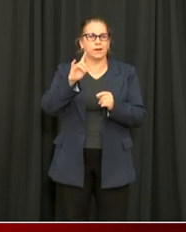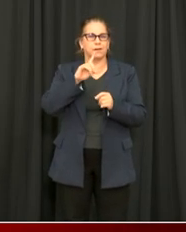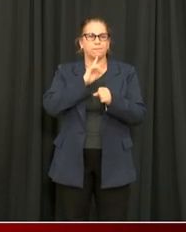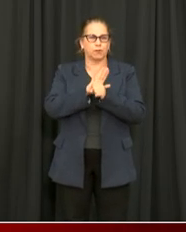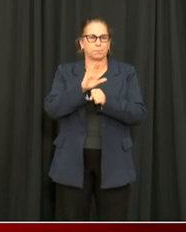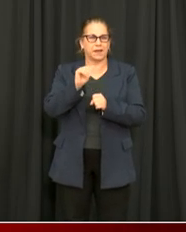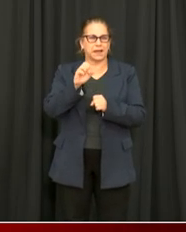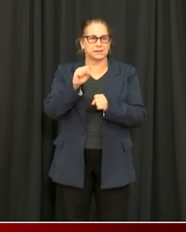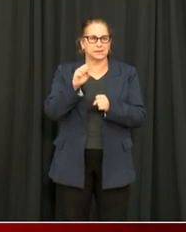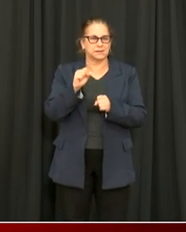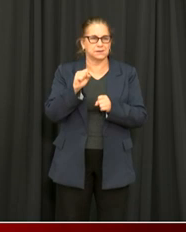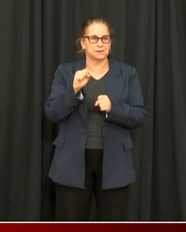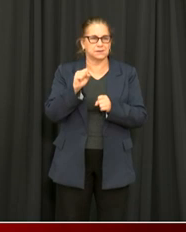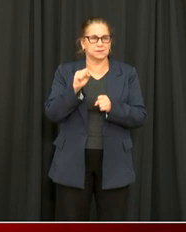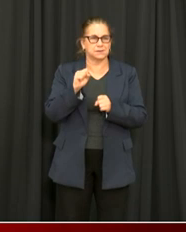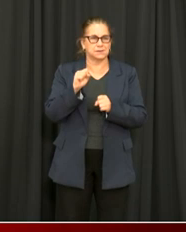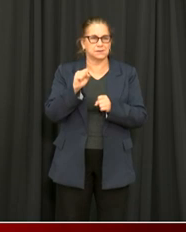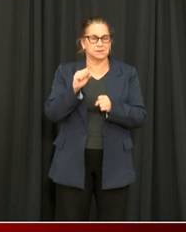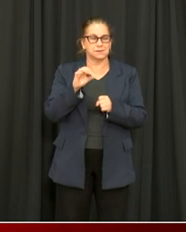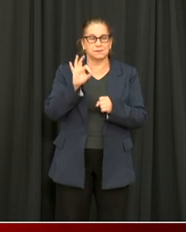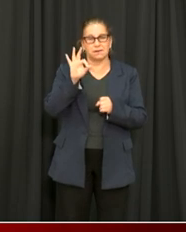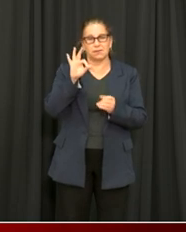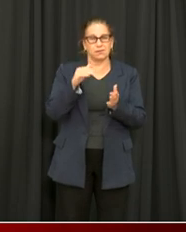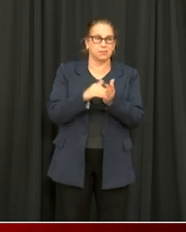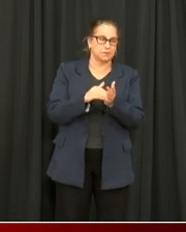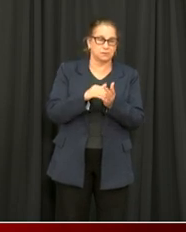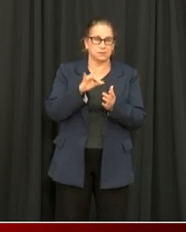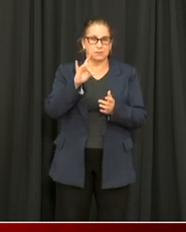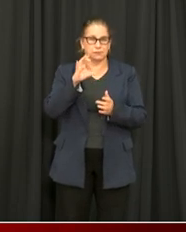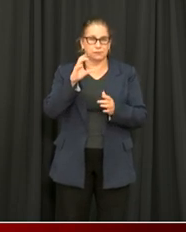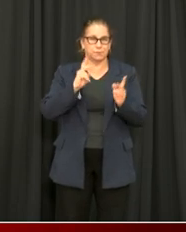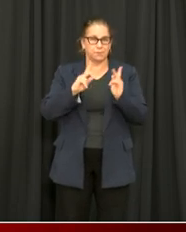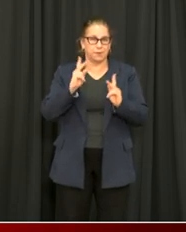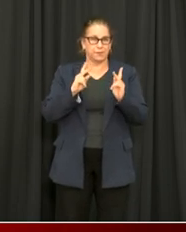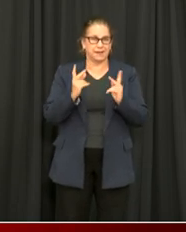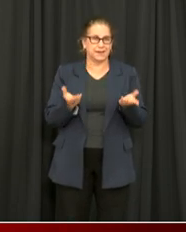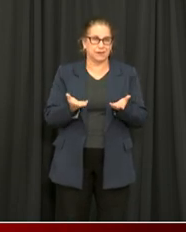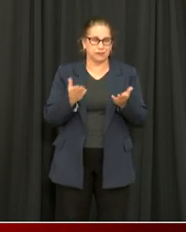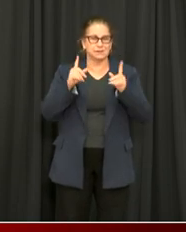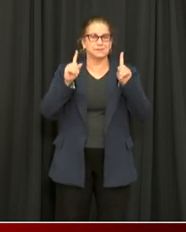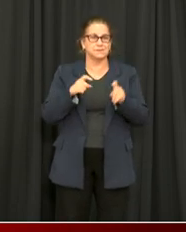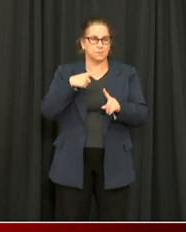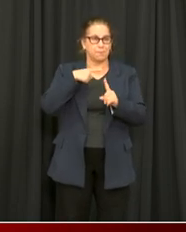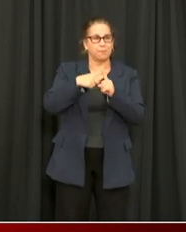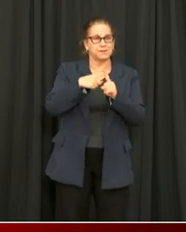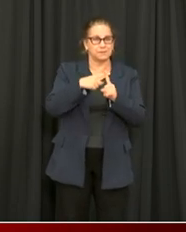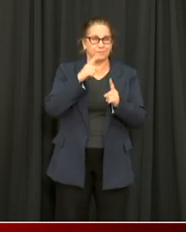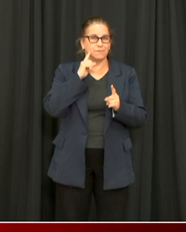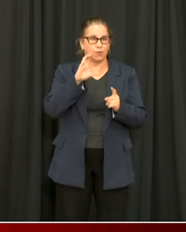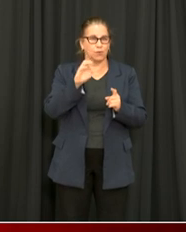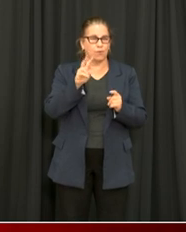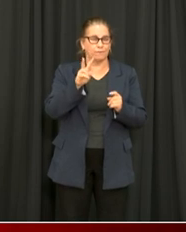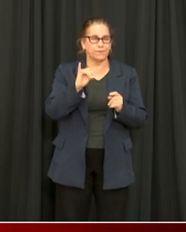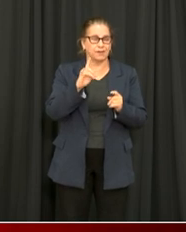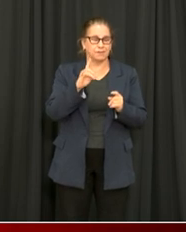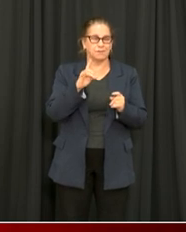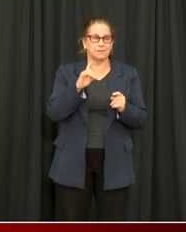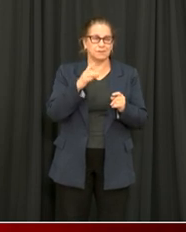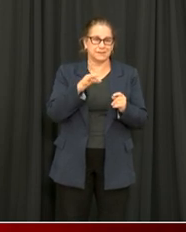9,800 people have tested positive with COVID-19 in the district. And sadly,